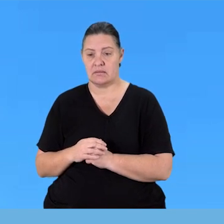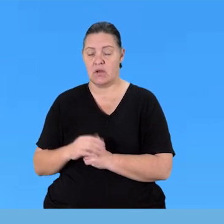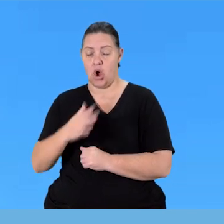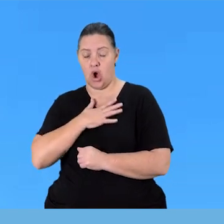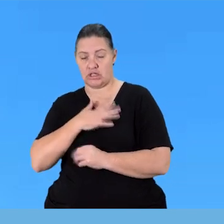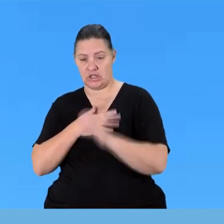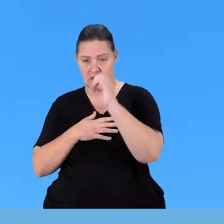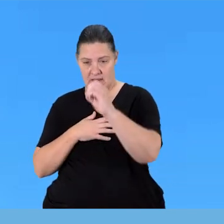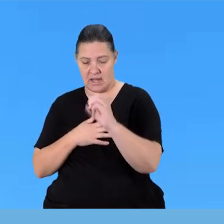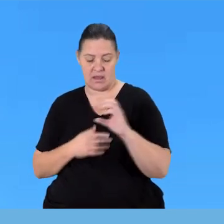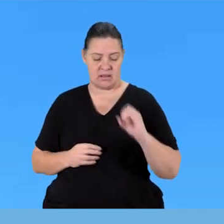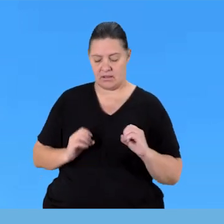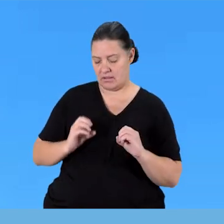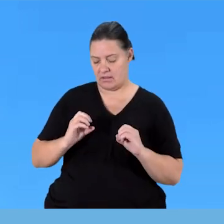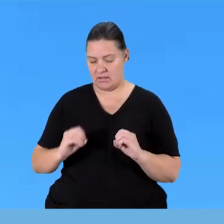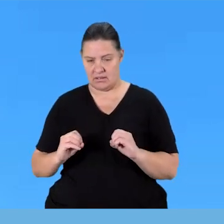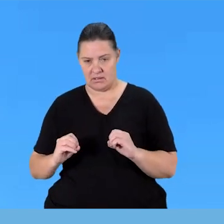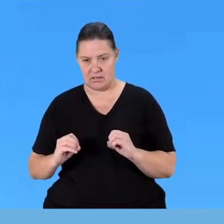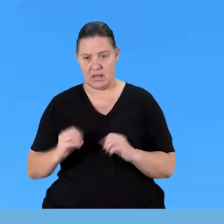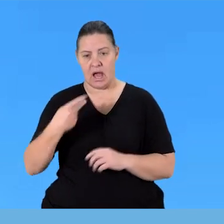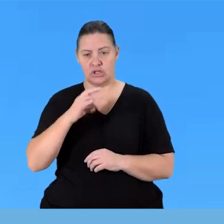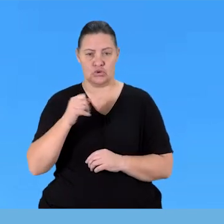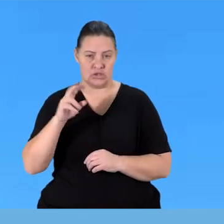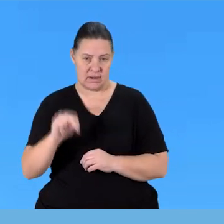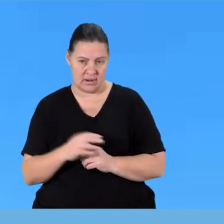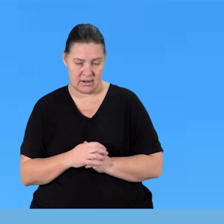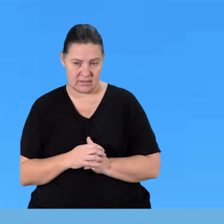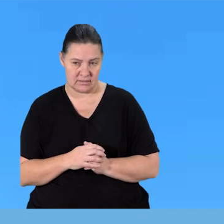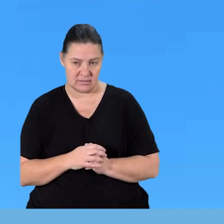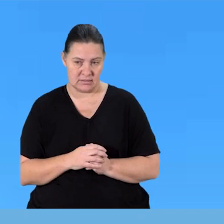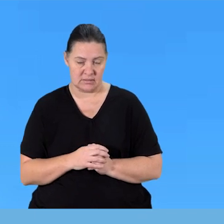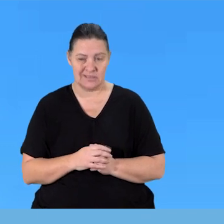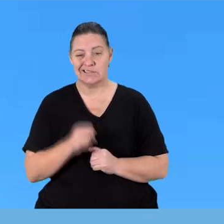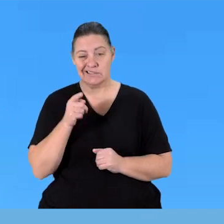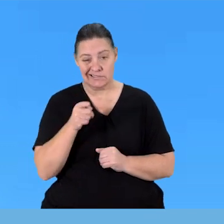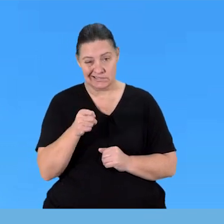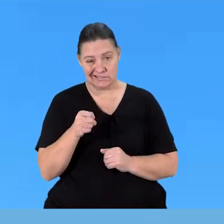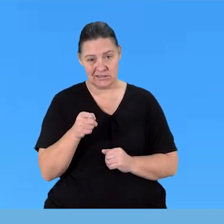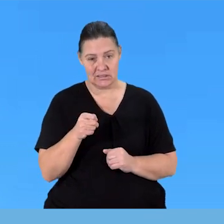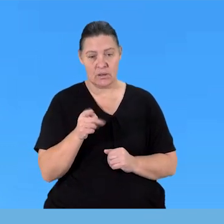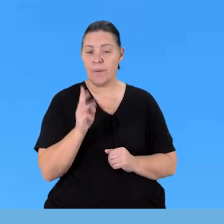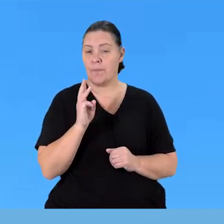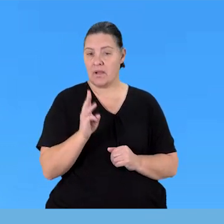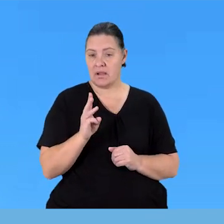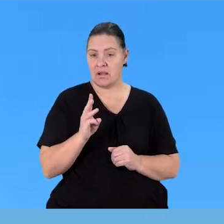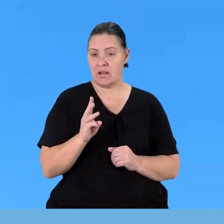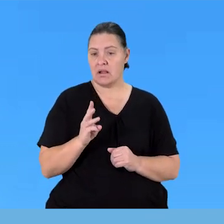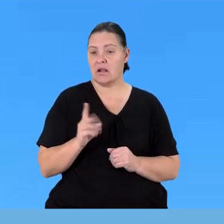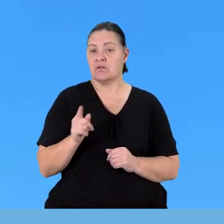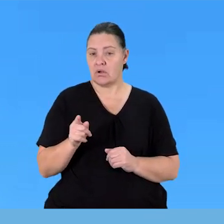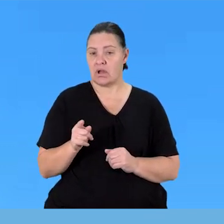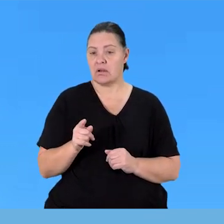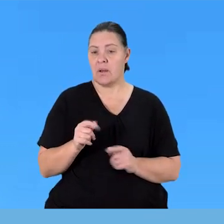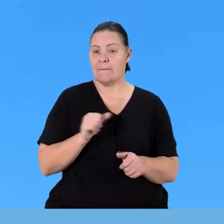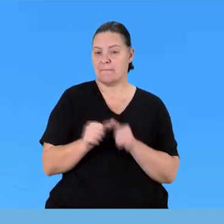oxygen together with our hydrogens there. So this one, it is going to be, so we can use bigger